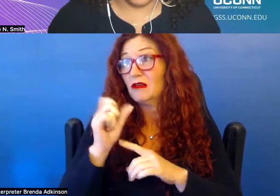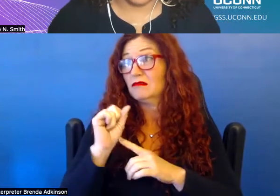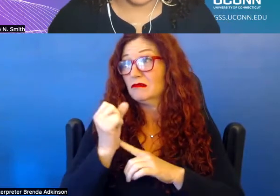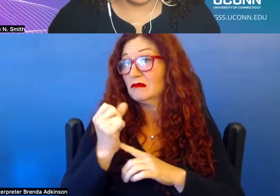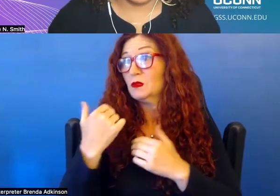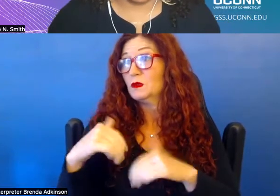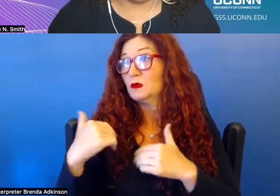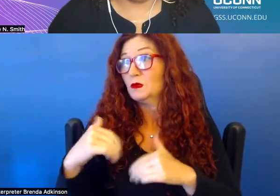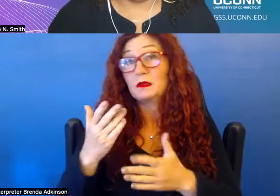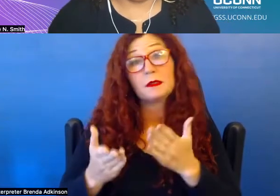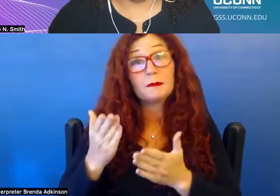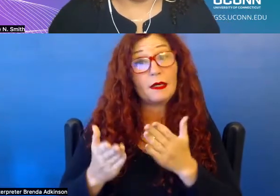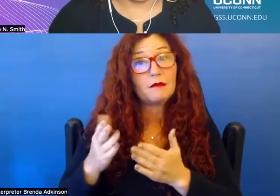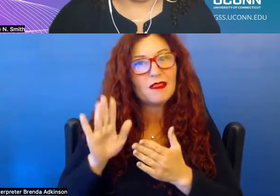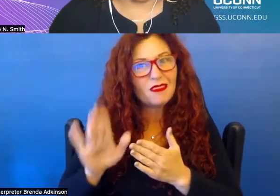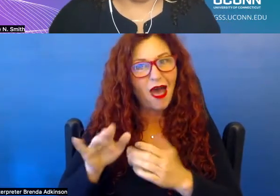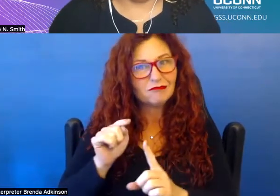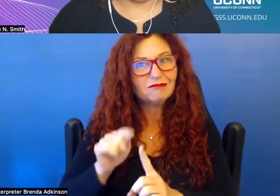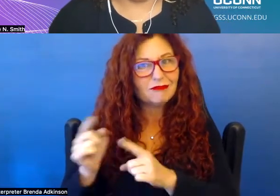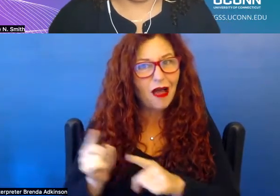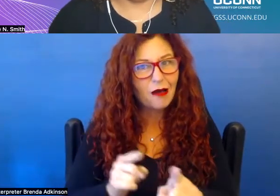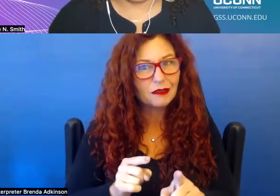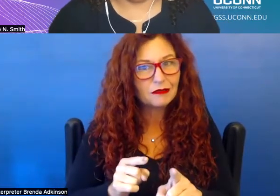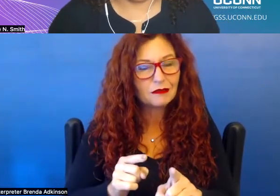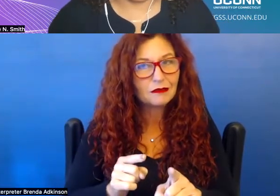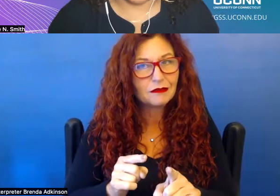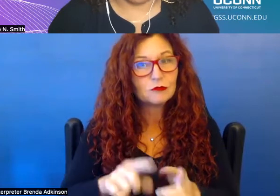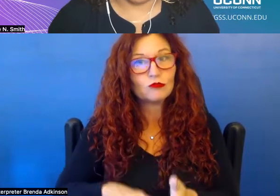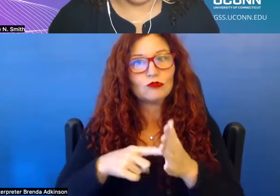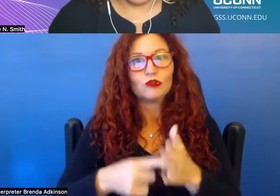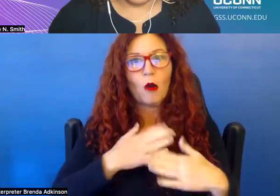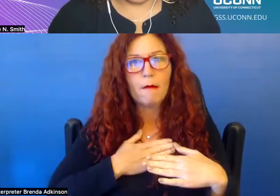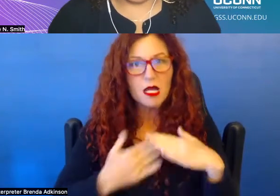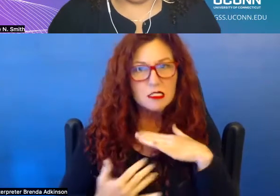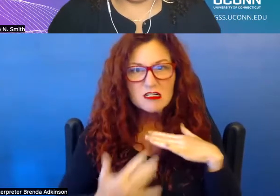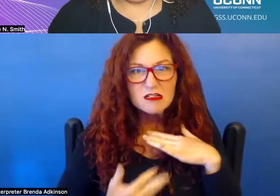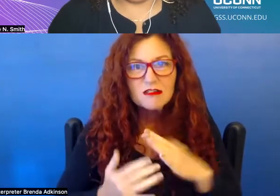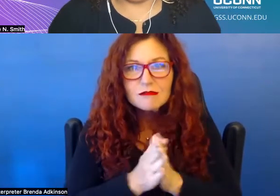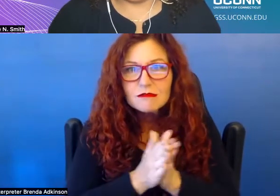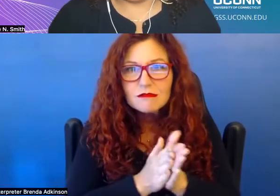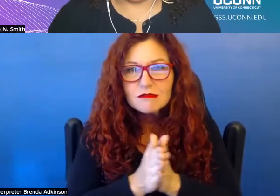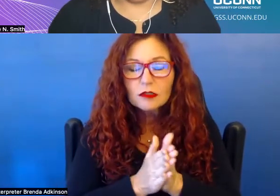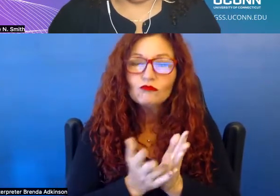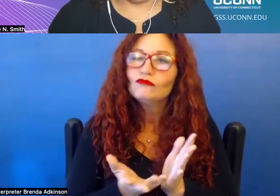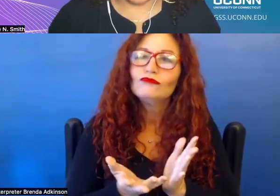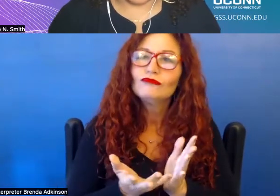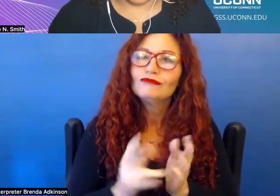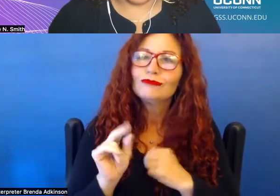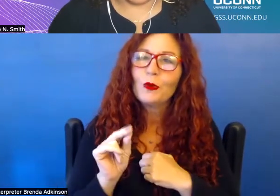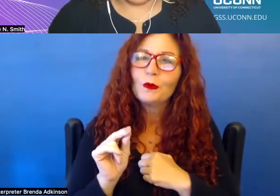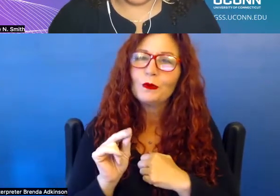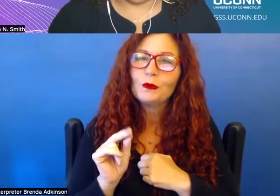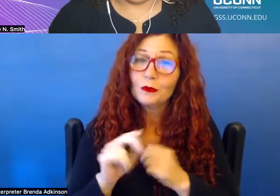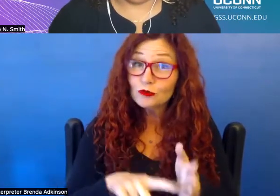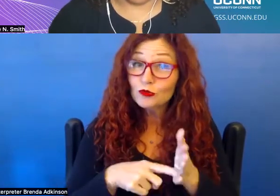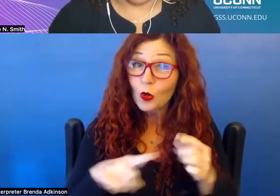in utero. This is something that was passed on to me as far as fighting for survival, and that spirit of fighting